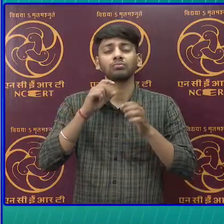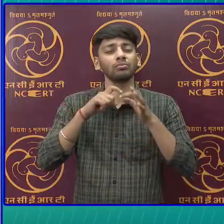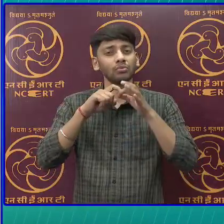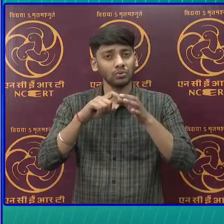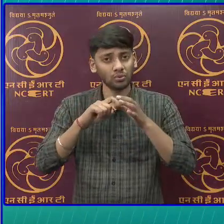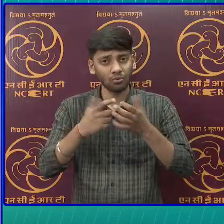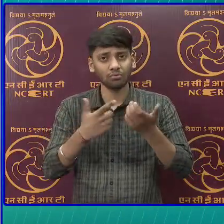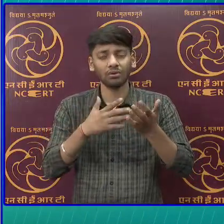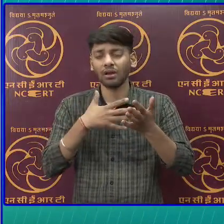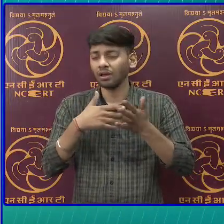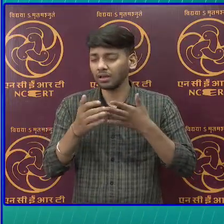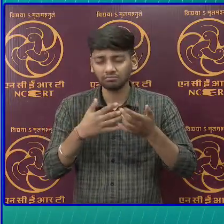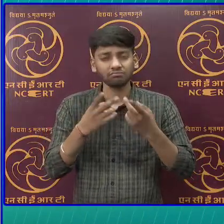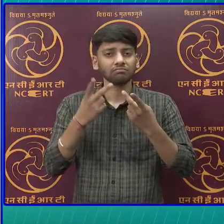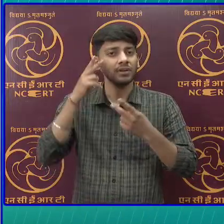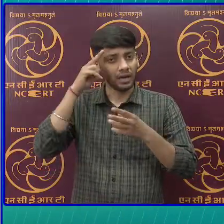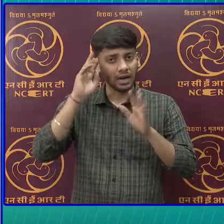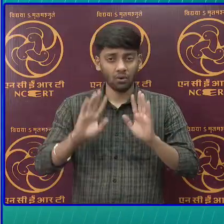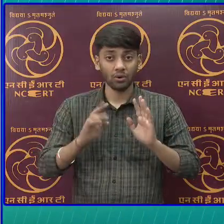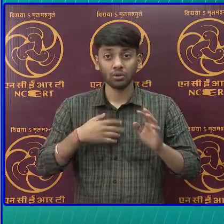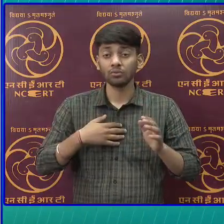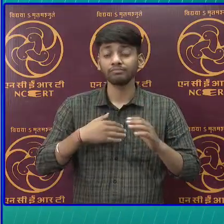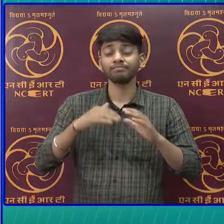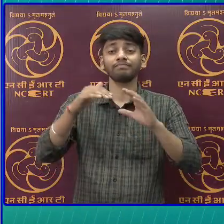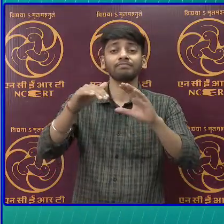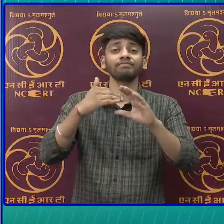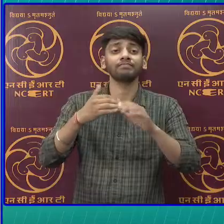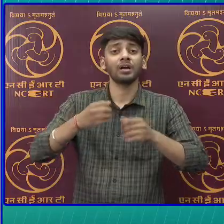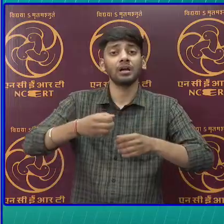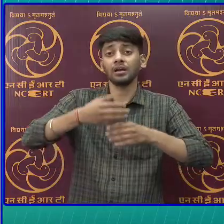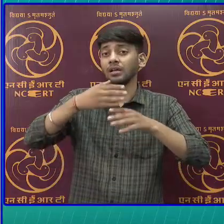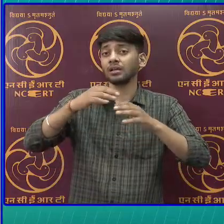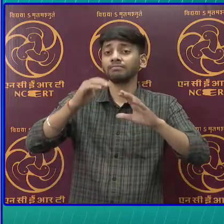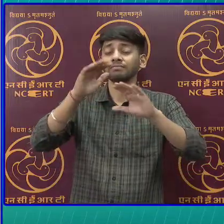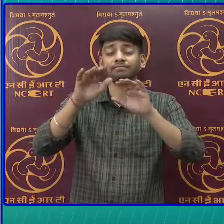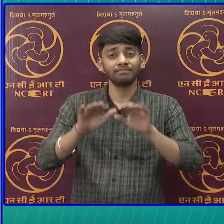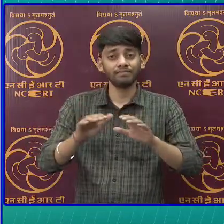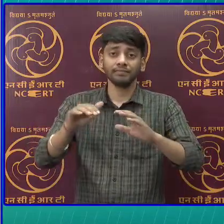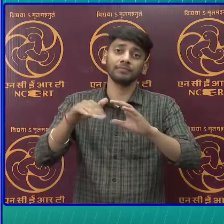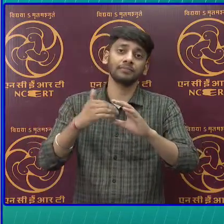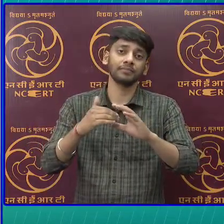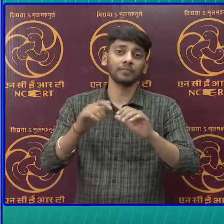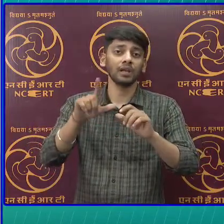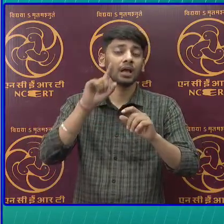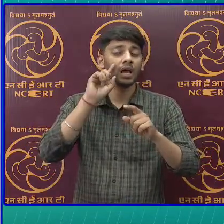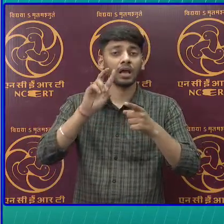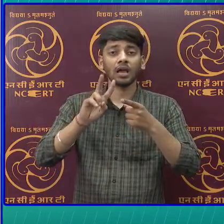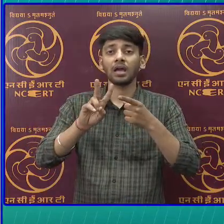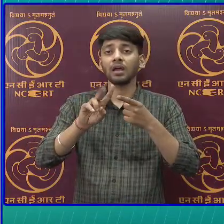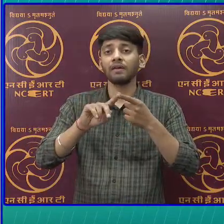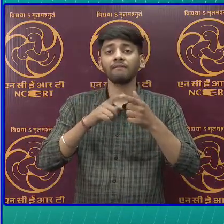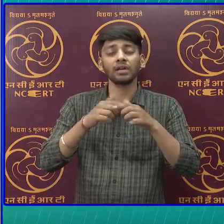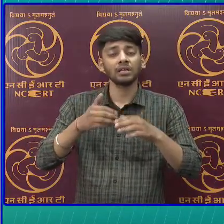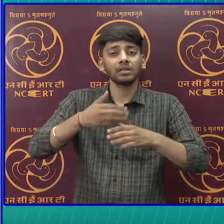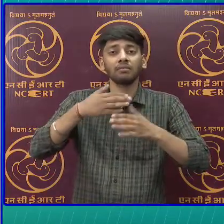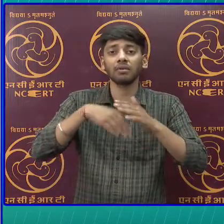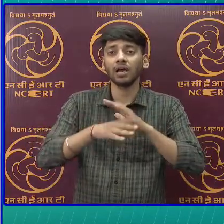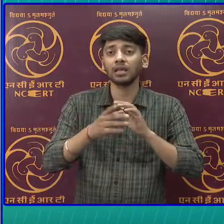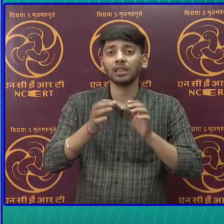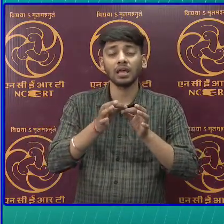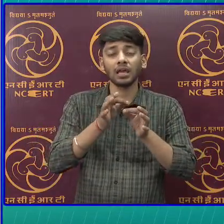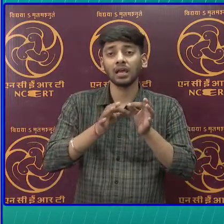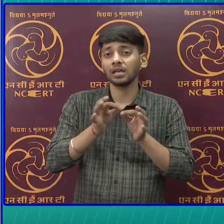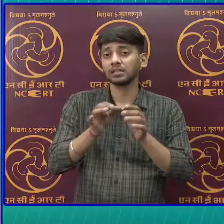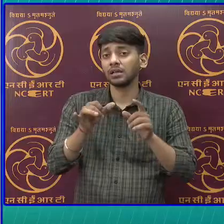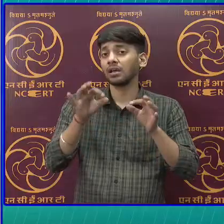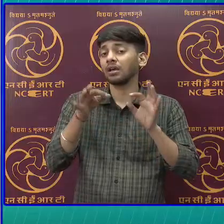or regarding our particular program, then you can also drop your comments, your queries in the live chat box option of our NCERT